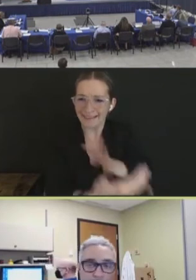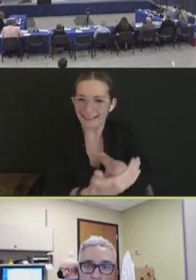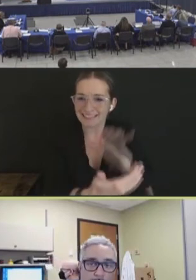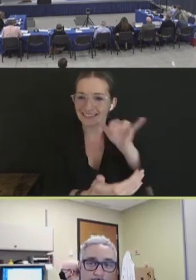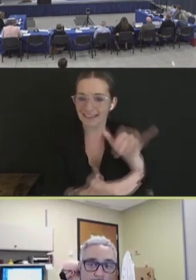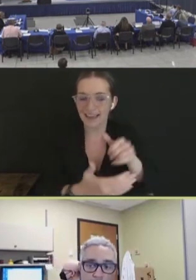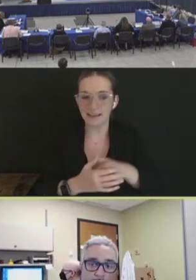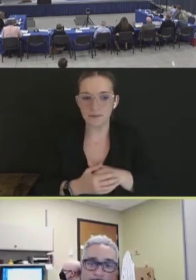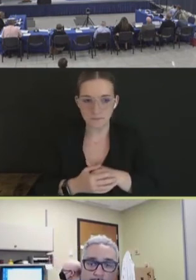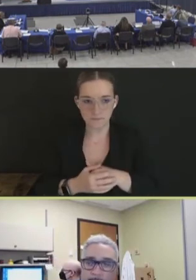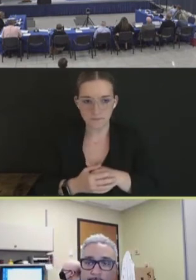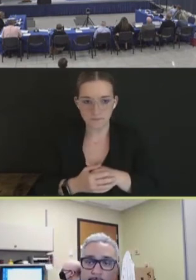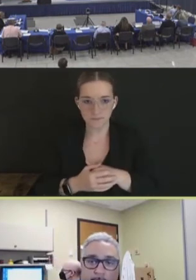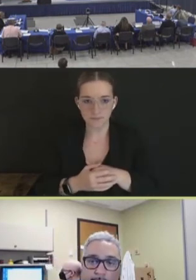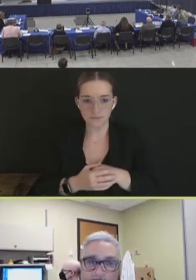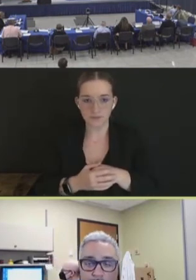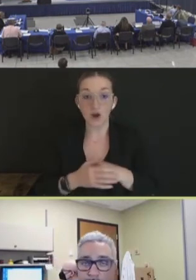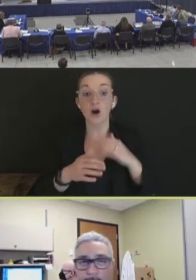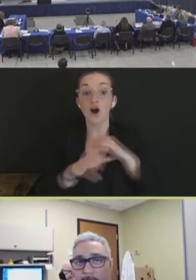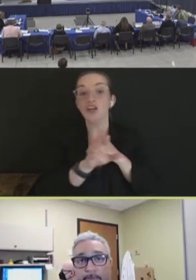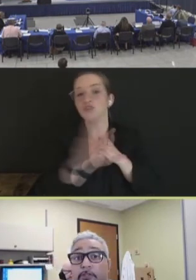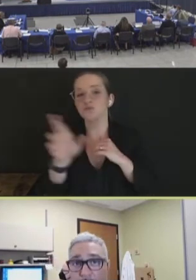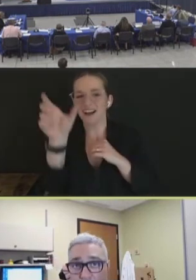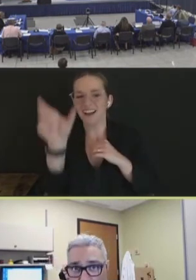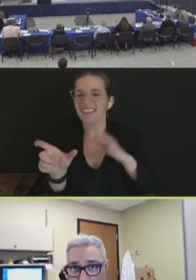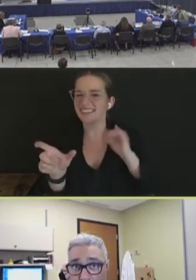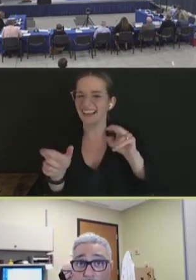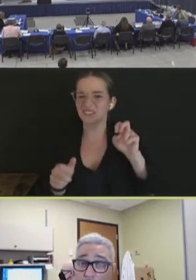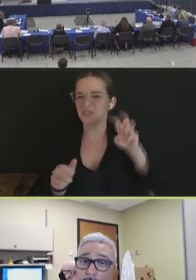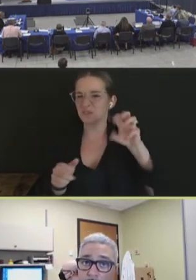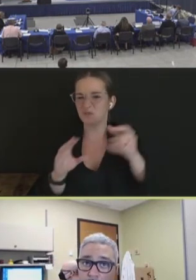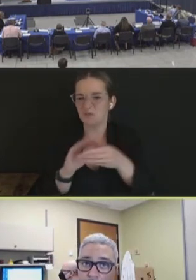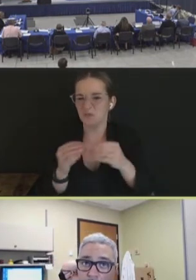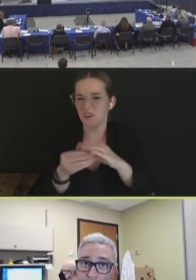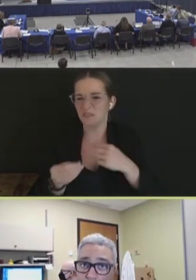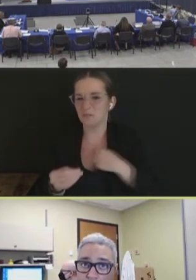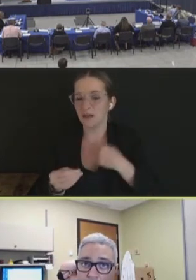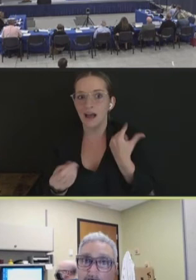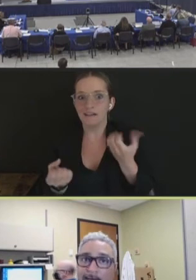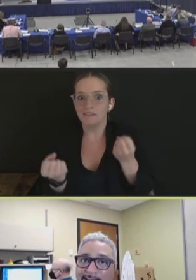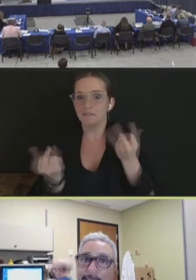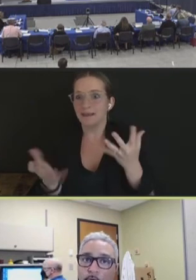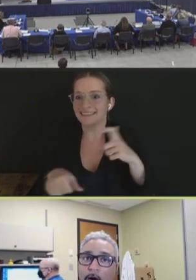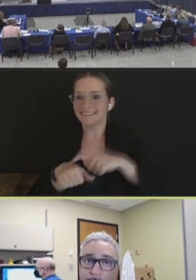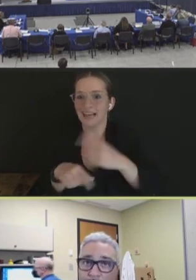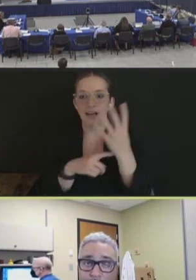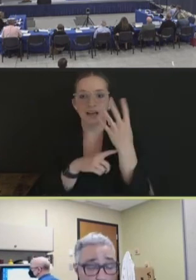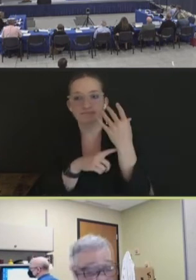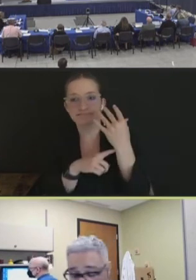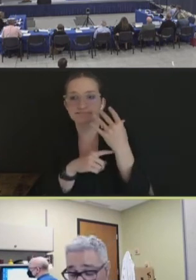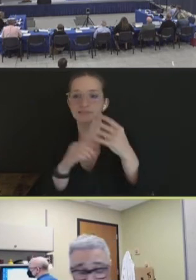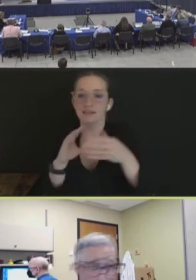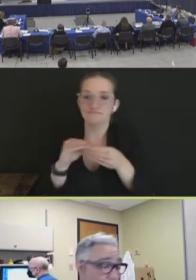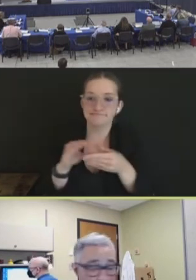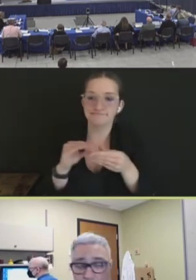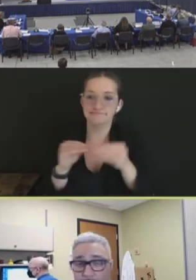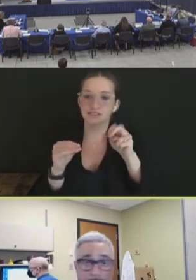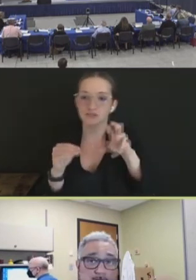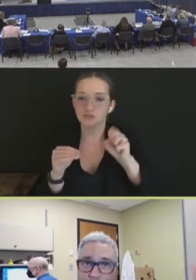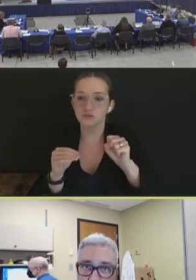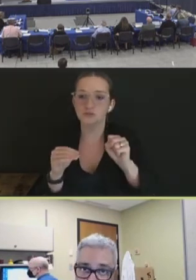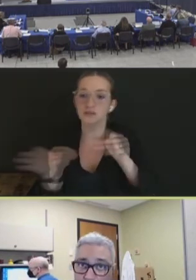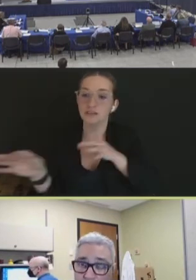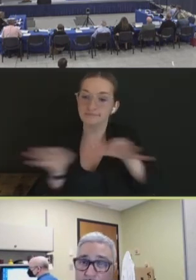on the right, you just saw this, there's a news story of me, and there was a bunch of times like this where I talked on the news and spoke about, here's why people, communities of color, white